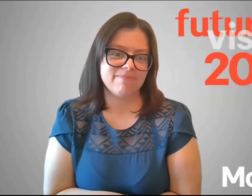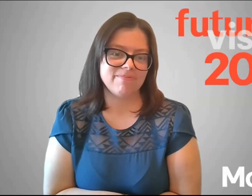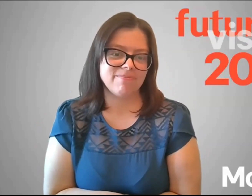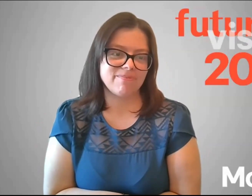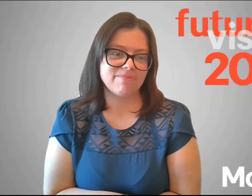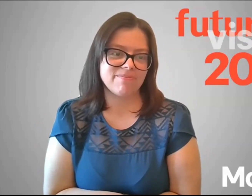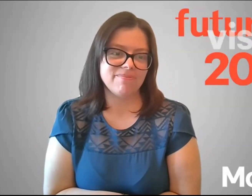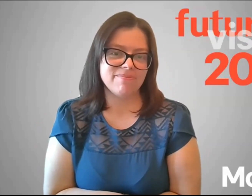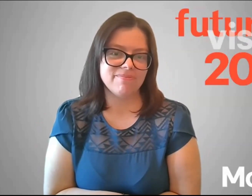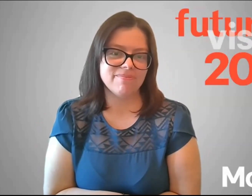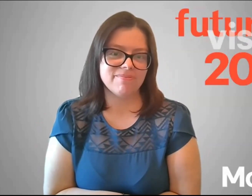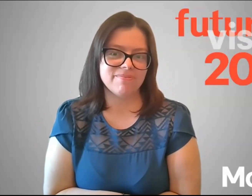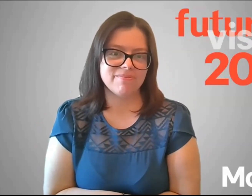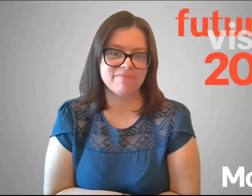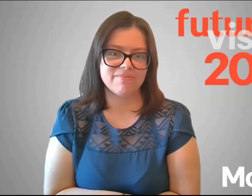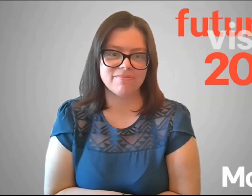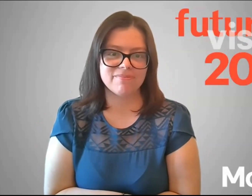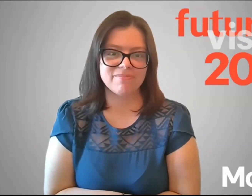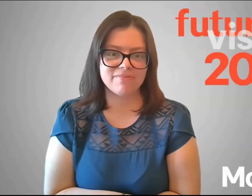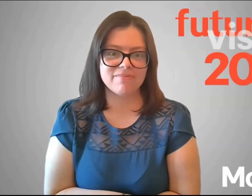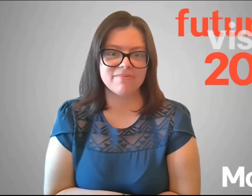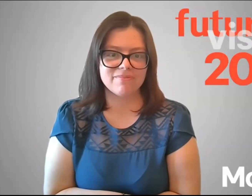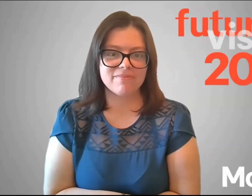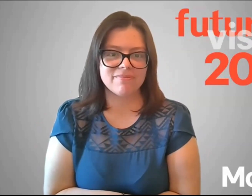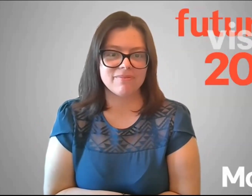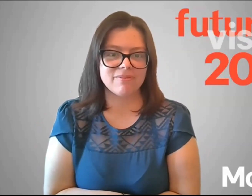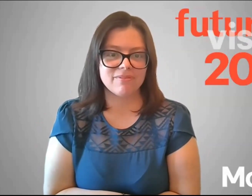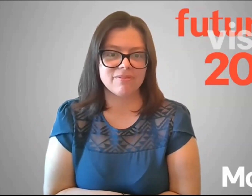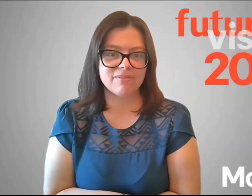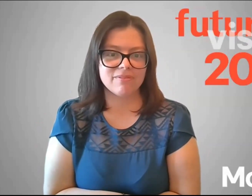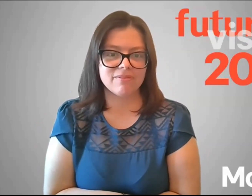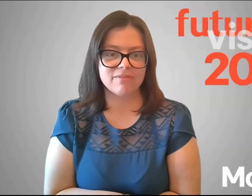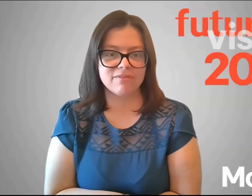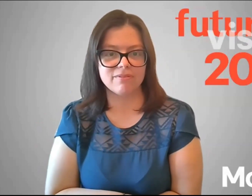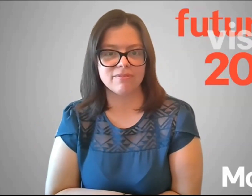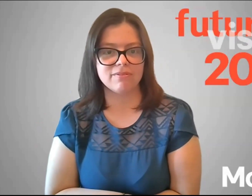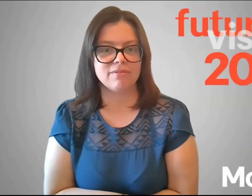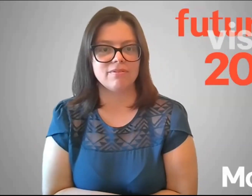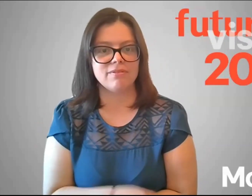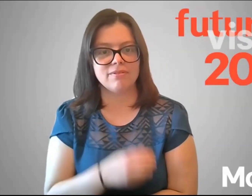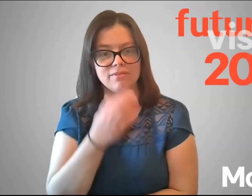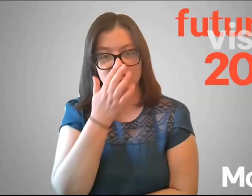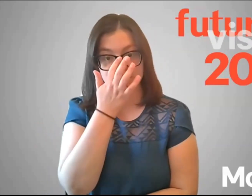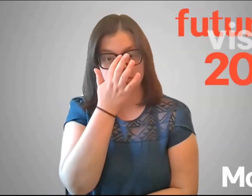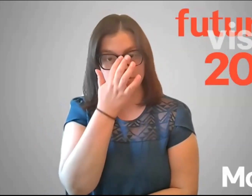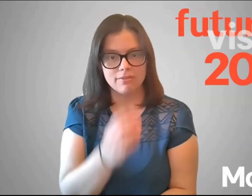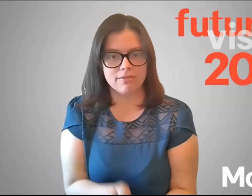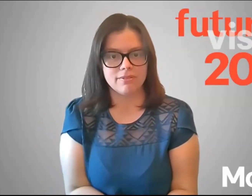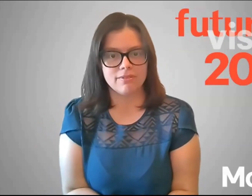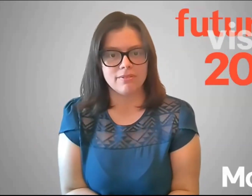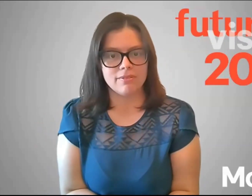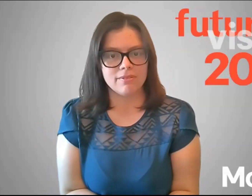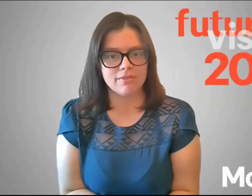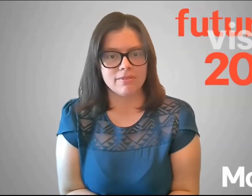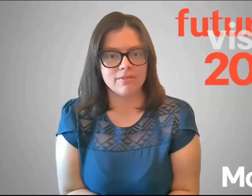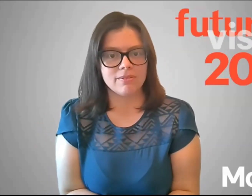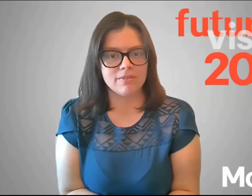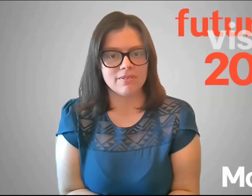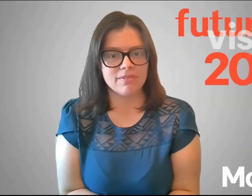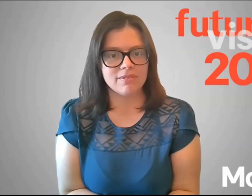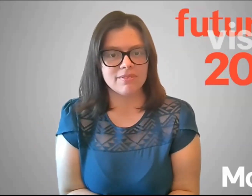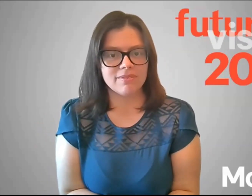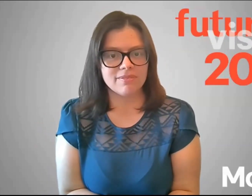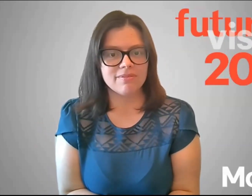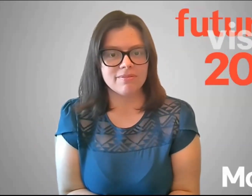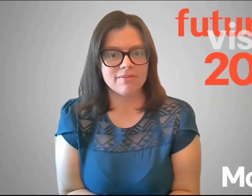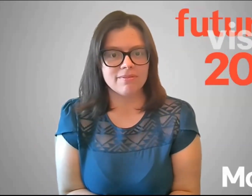Monse, I think I always talk about my school, but Anna was kind of like asking like what our experience was in